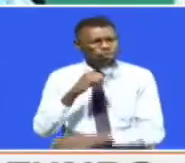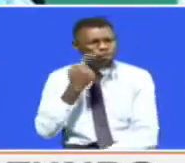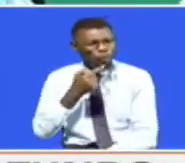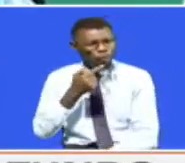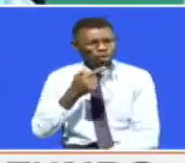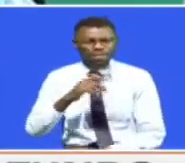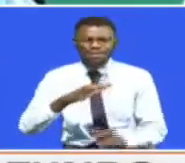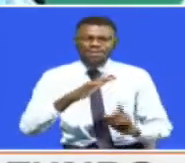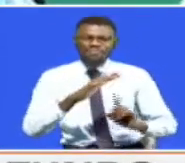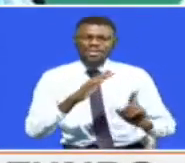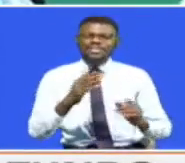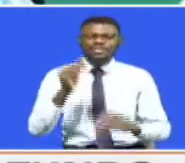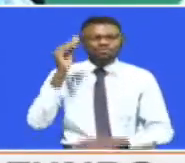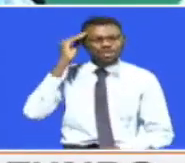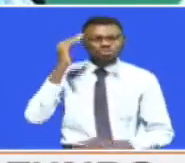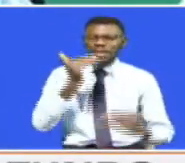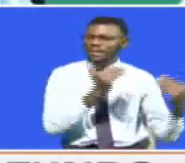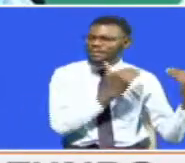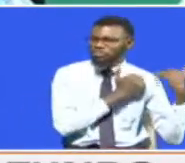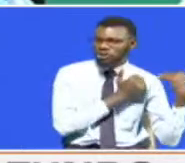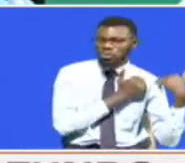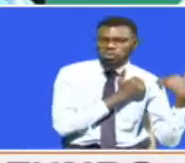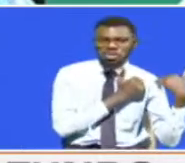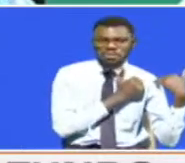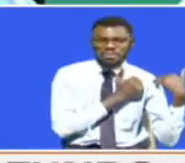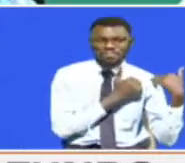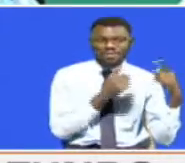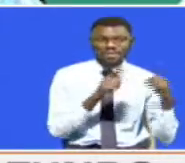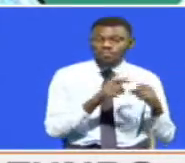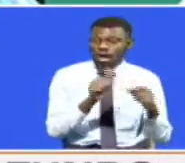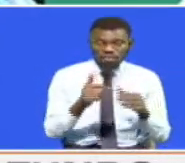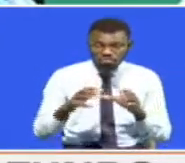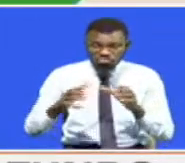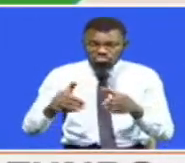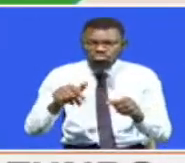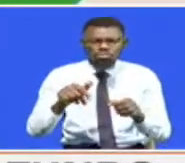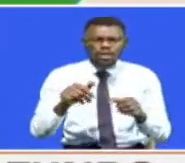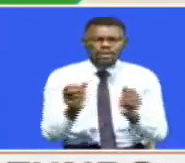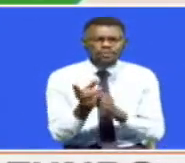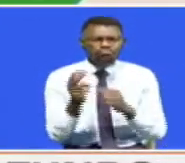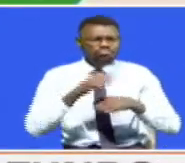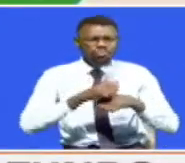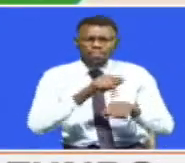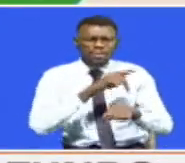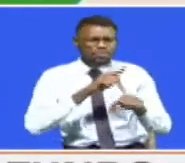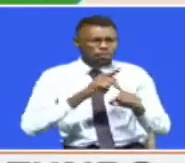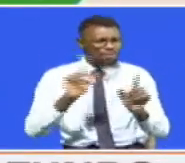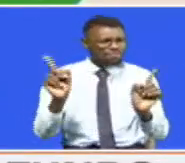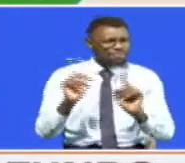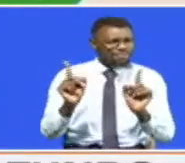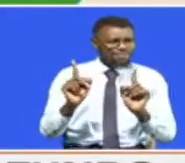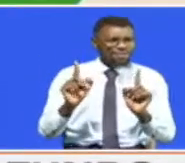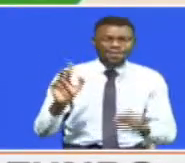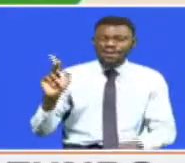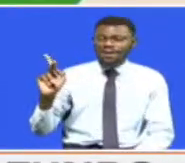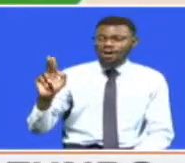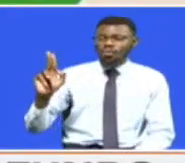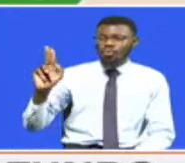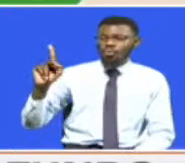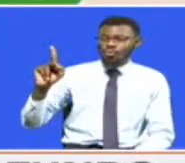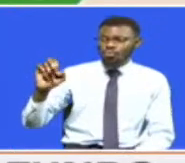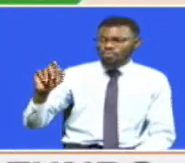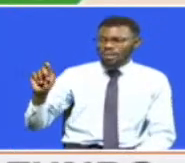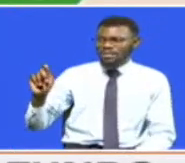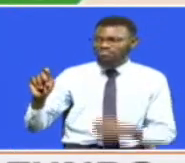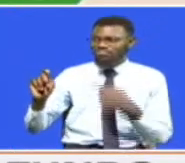Ministry of Education and the recipient agencies, not secondary schools. Kenya Union of Post-Primary Education Teachers,